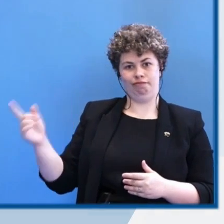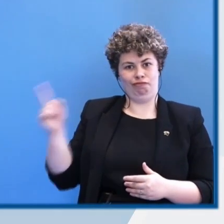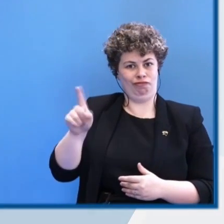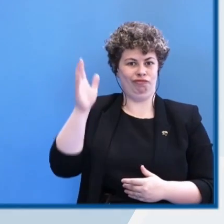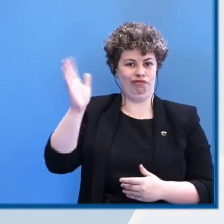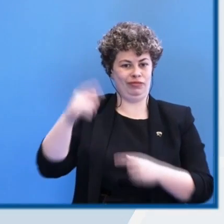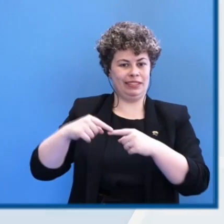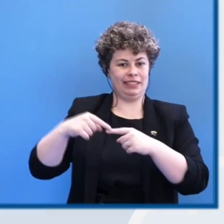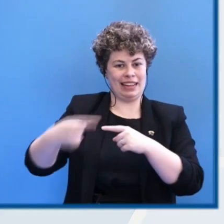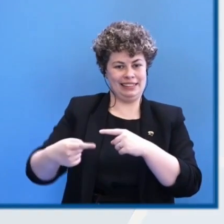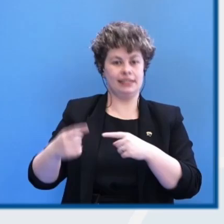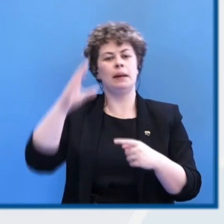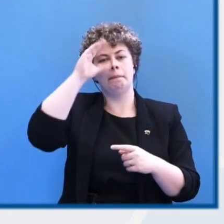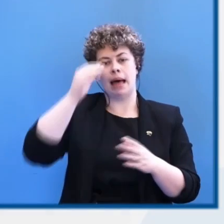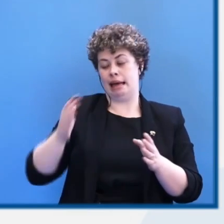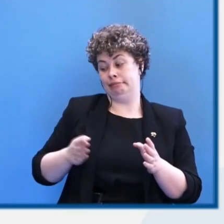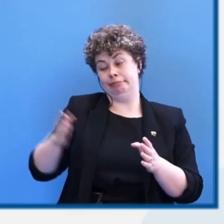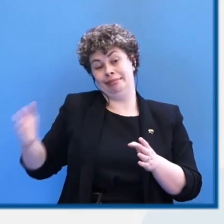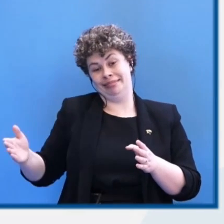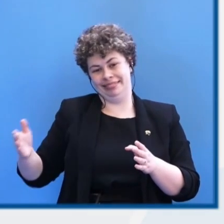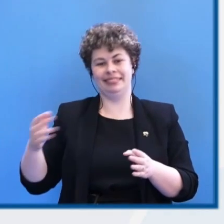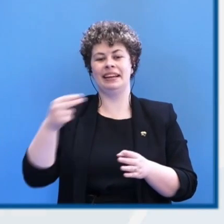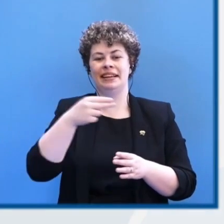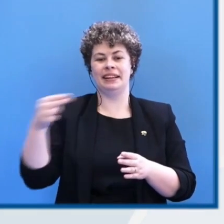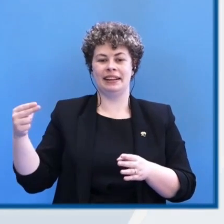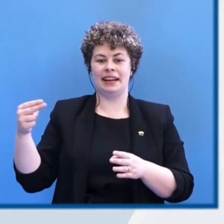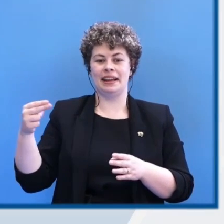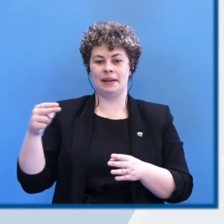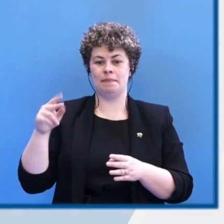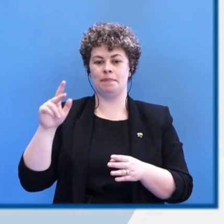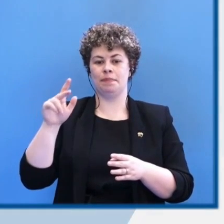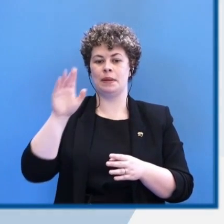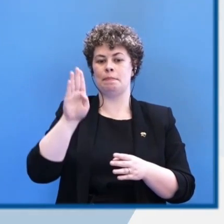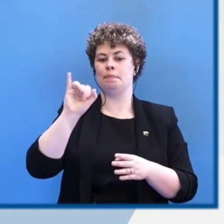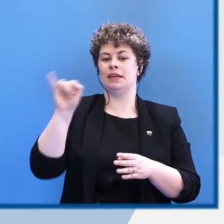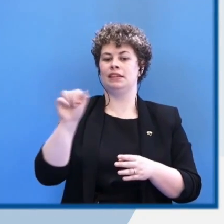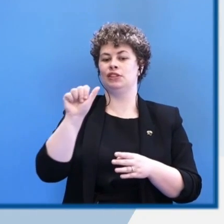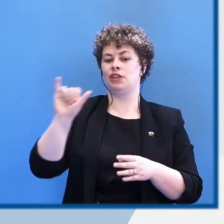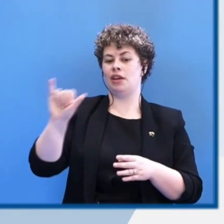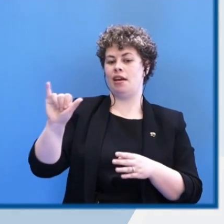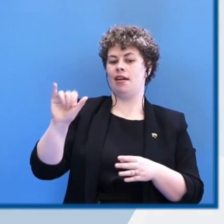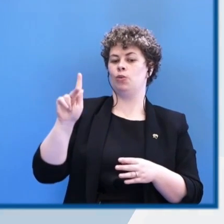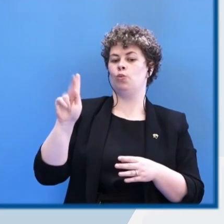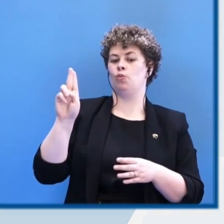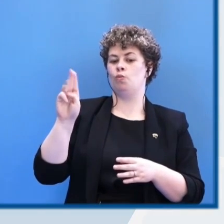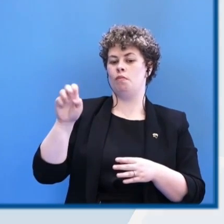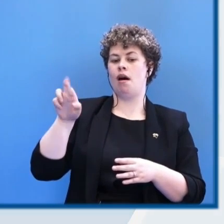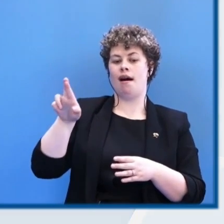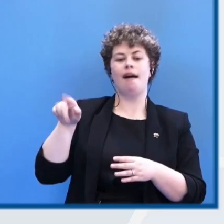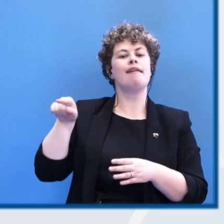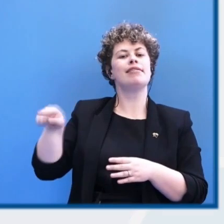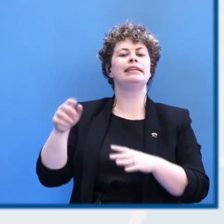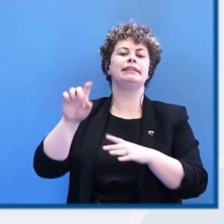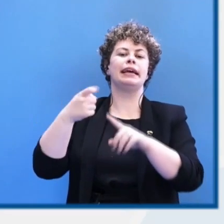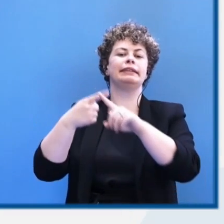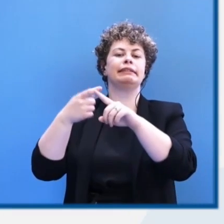the gentleman to my right, Bijay Kumar. He is the Executive Director of the Global Network of Civil Society Organizations